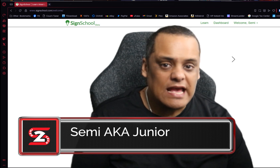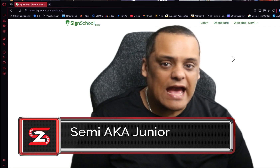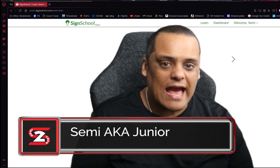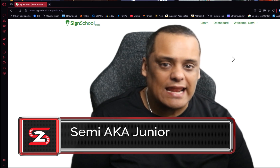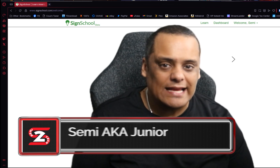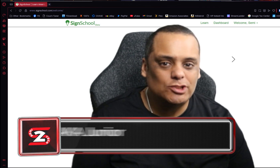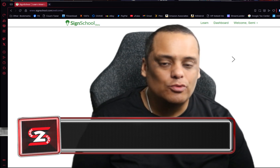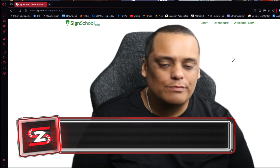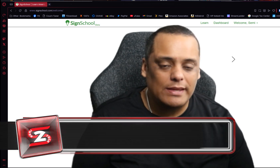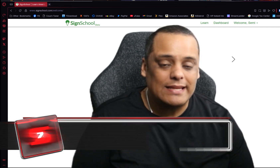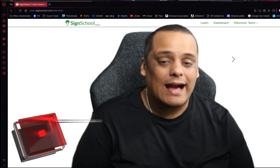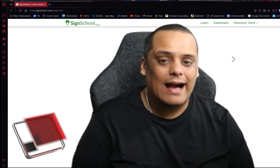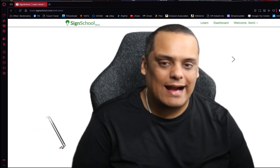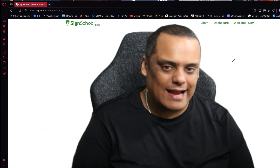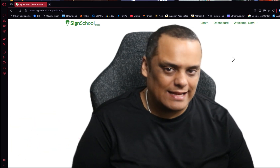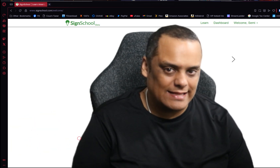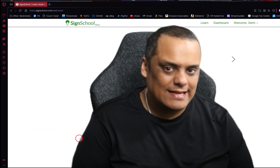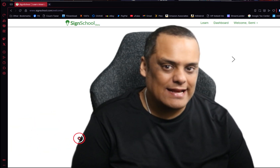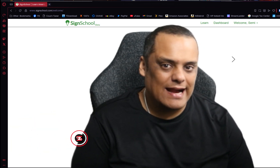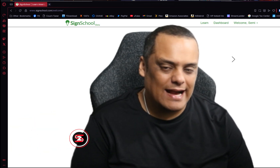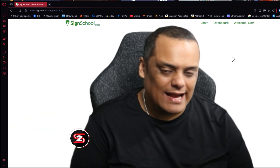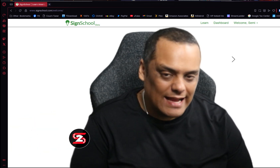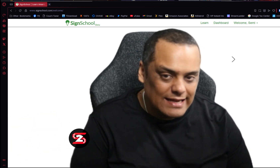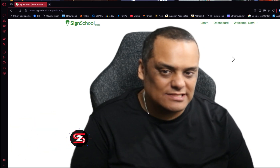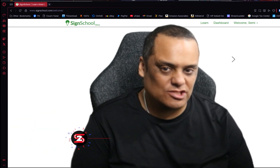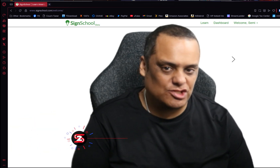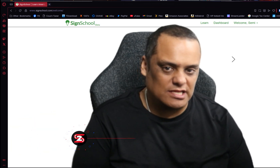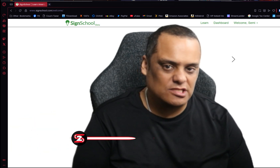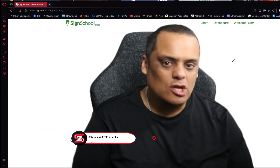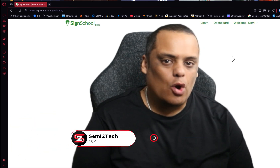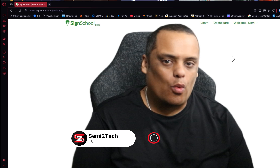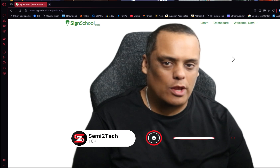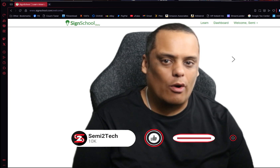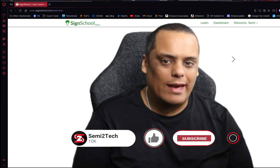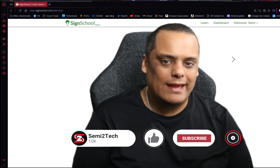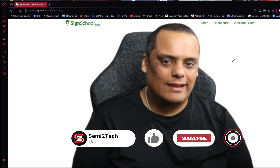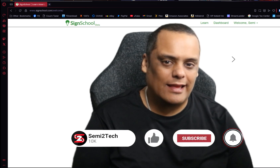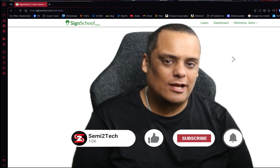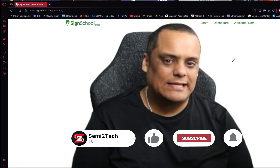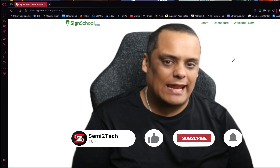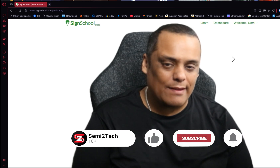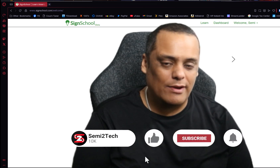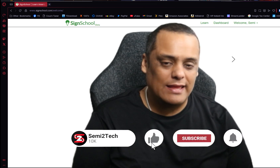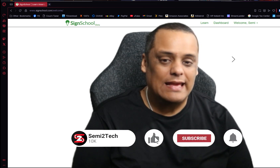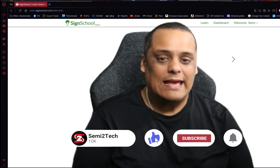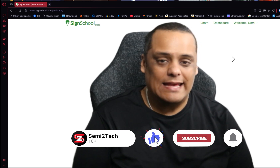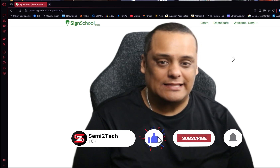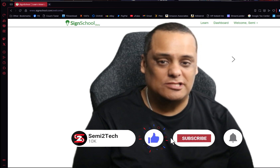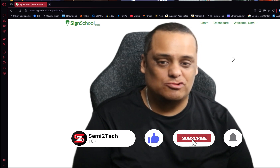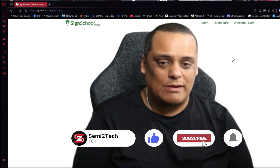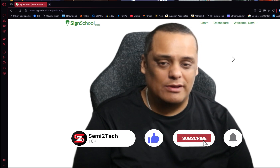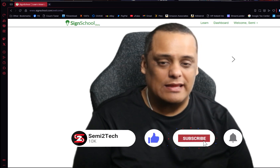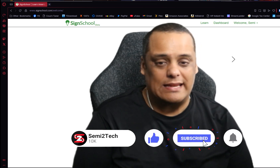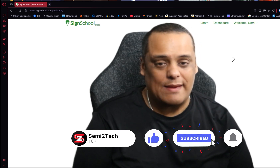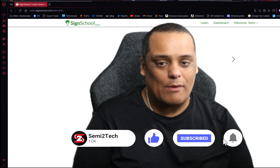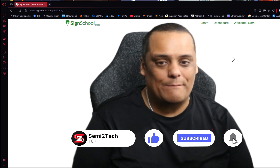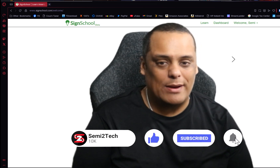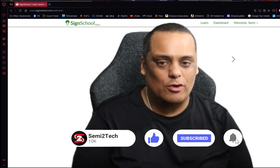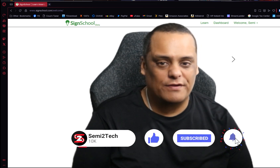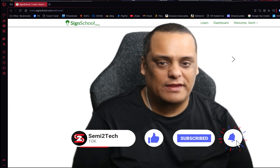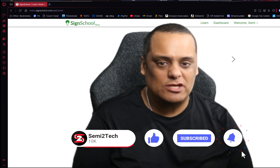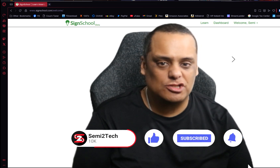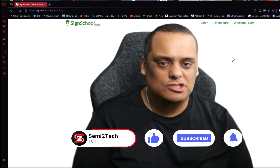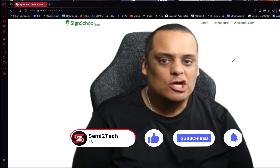suggest, and I do mean highly suggest, we go ahead and click on the like button, hit the subscribe button, and enable